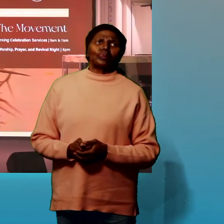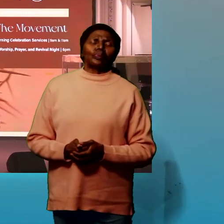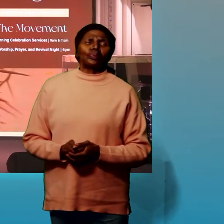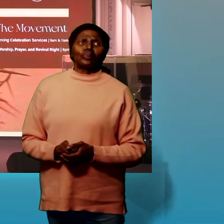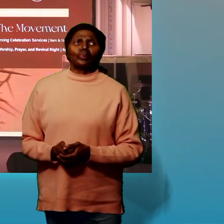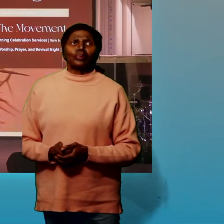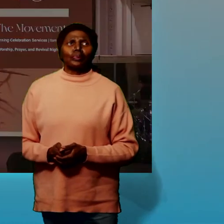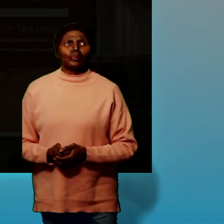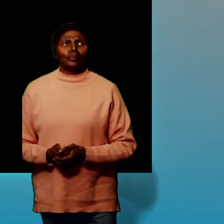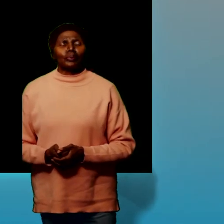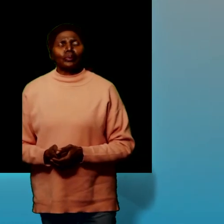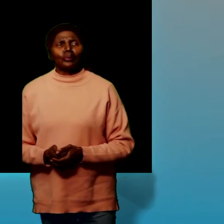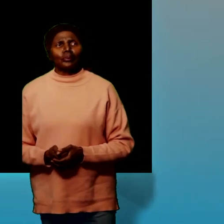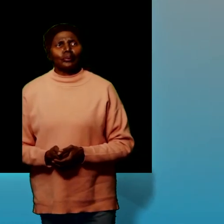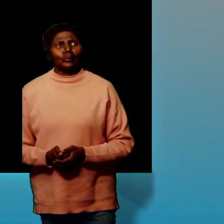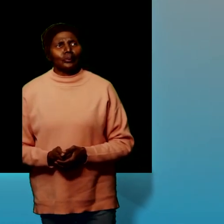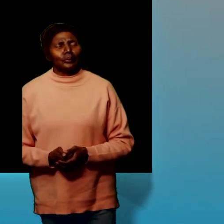Amen.